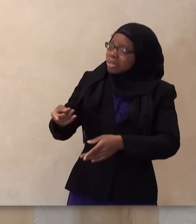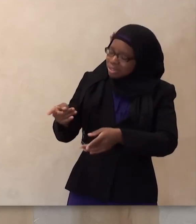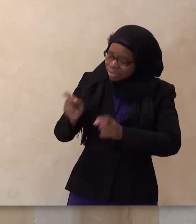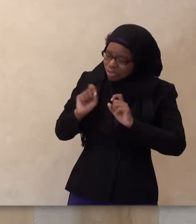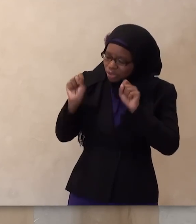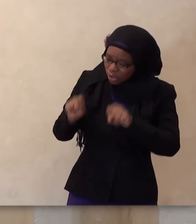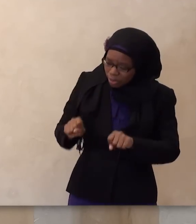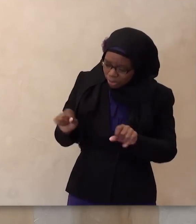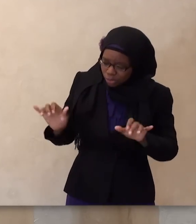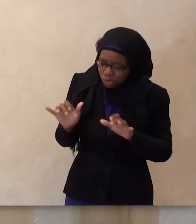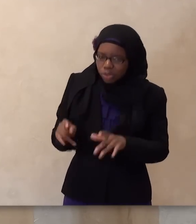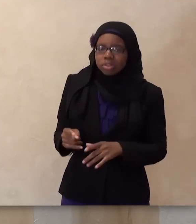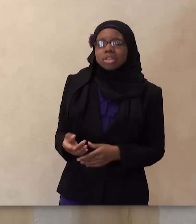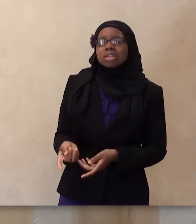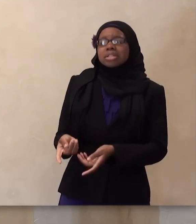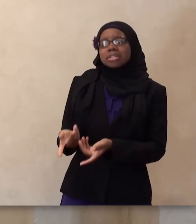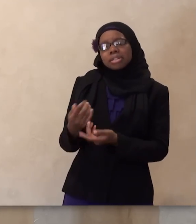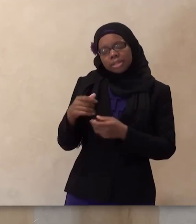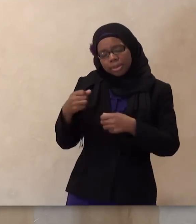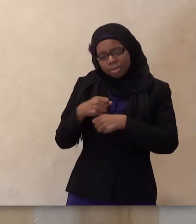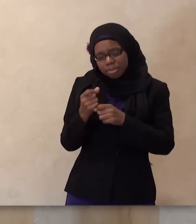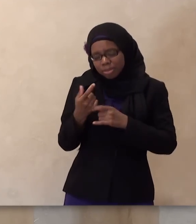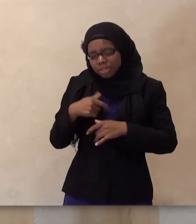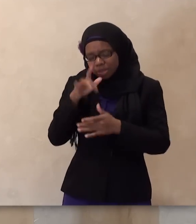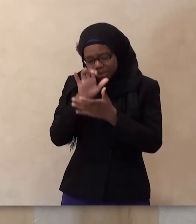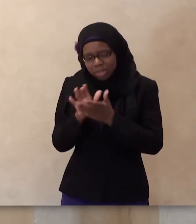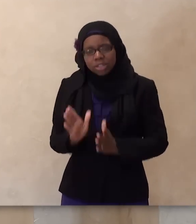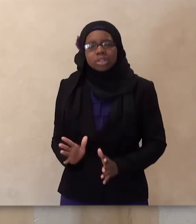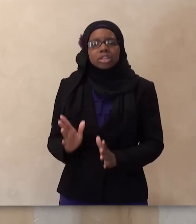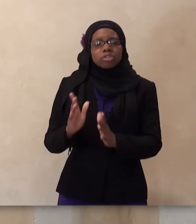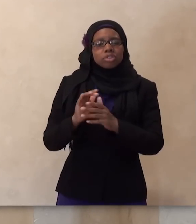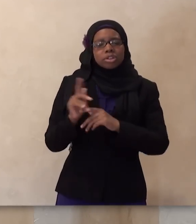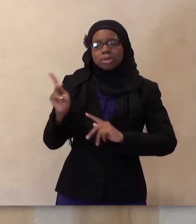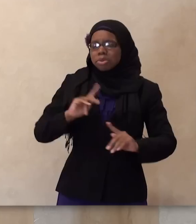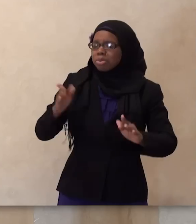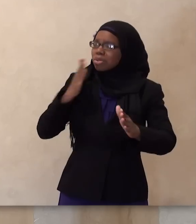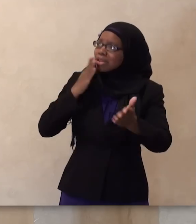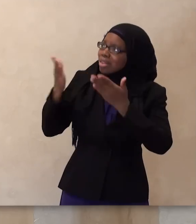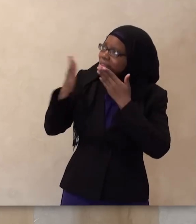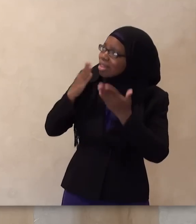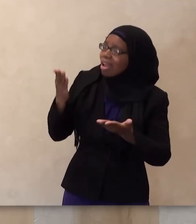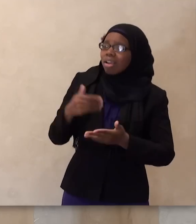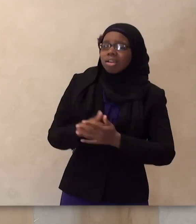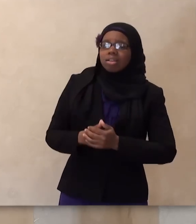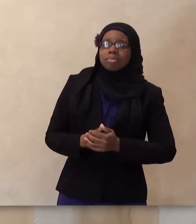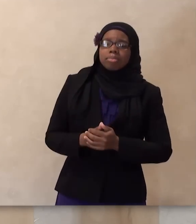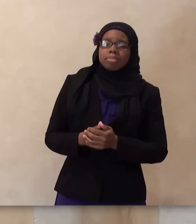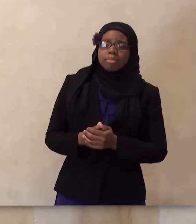wa ta'ala make us among the shakirin, among the people who thank Allah subhanahu wa ta'ala for